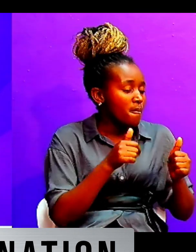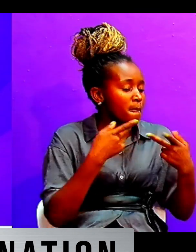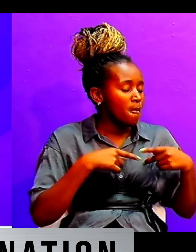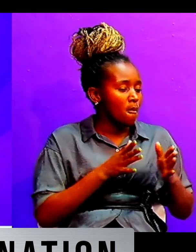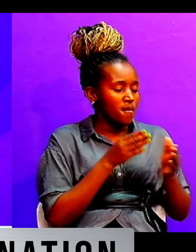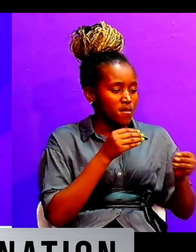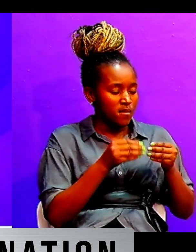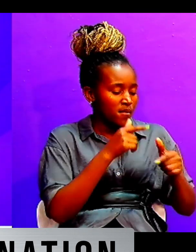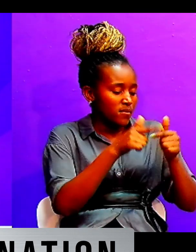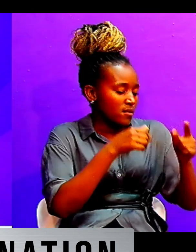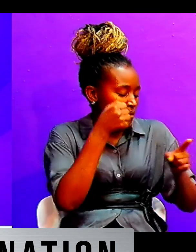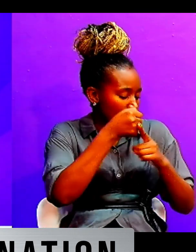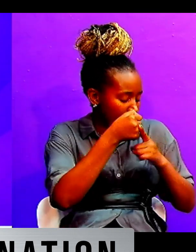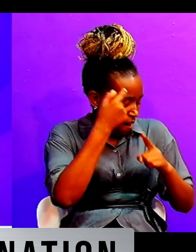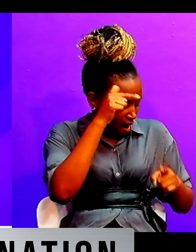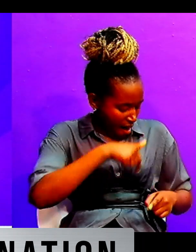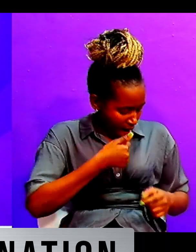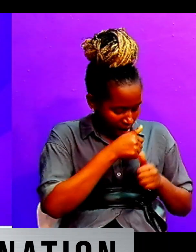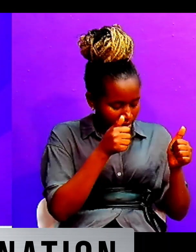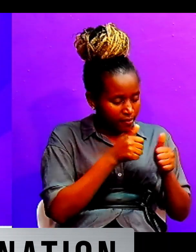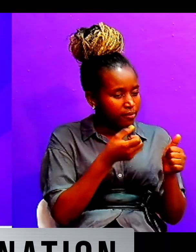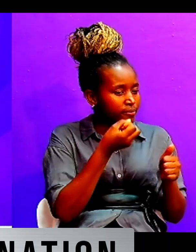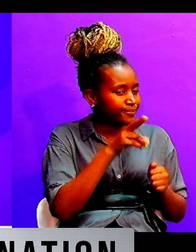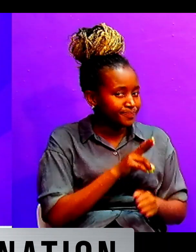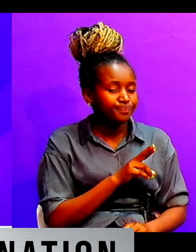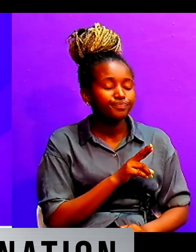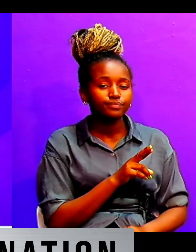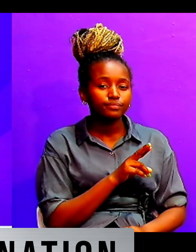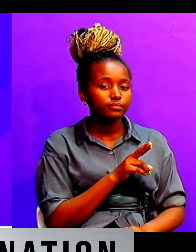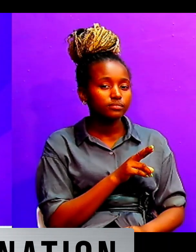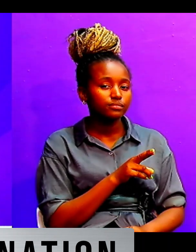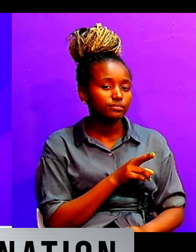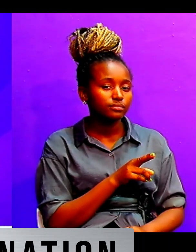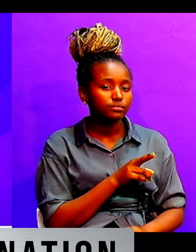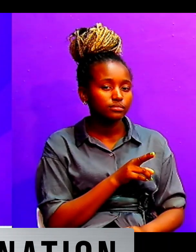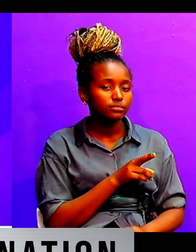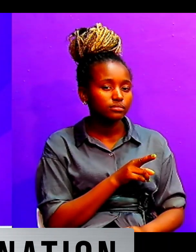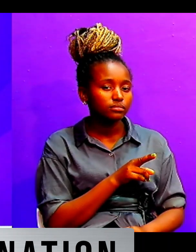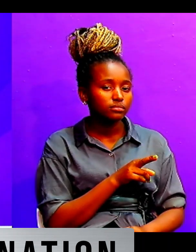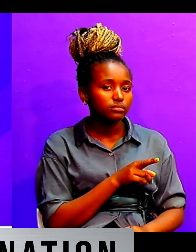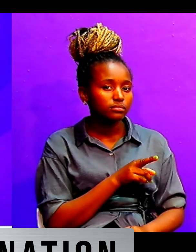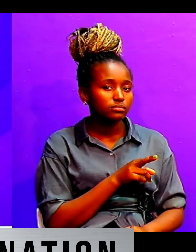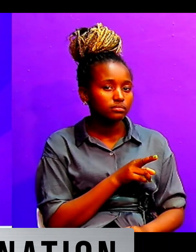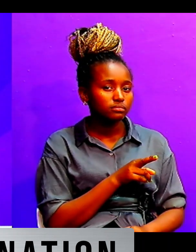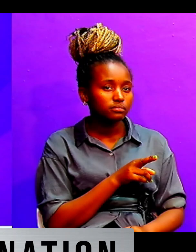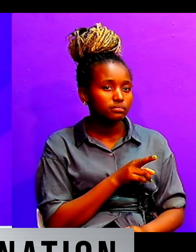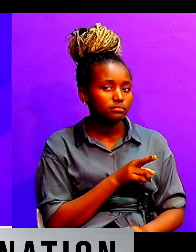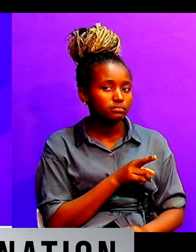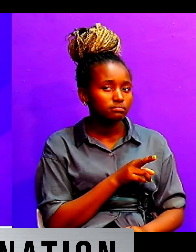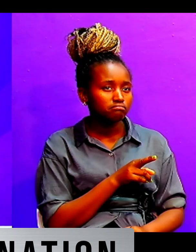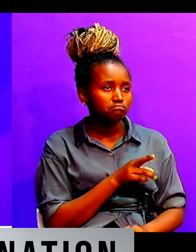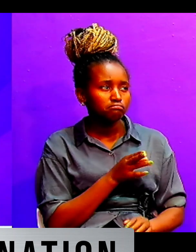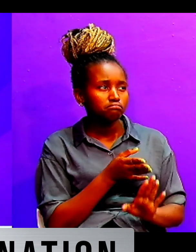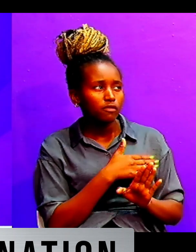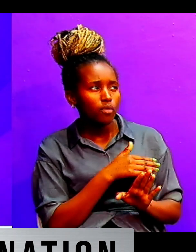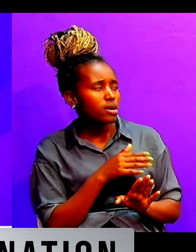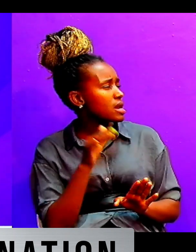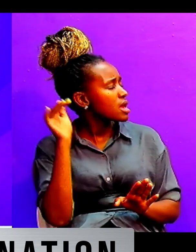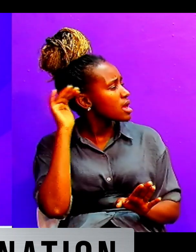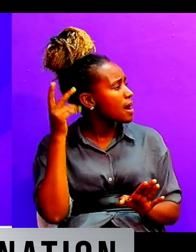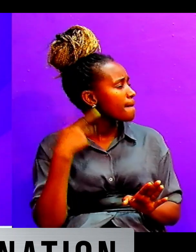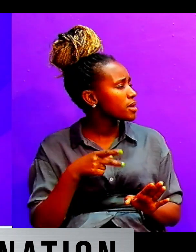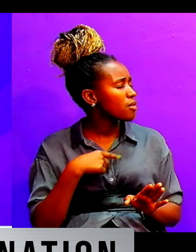Maybe persons with disabilities. I remember someone giving us a comment that they don't want me to call them PWDs. It's like a number plate.